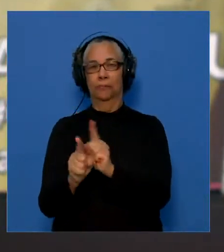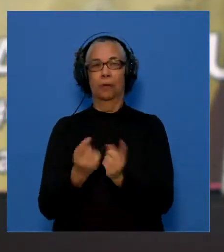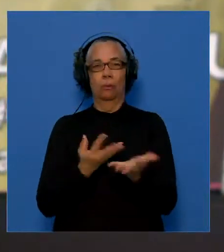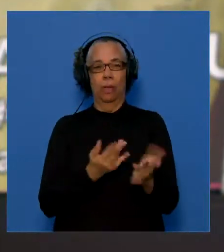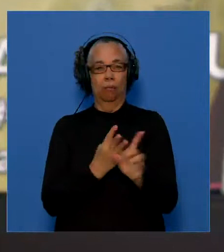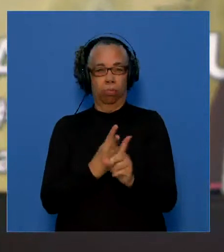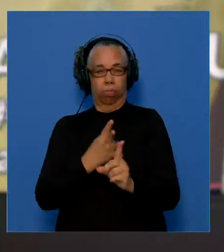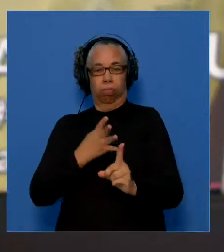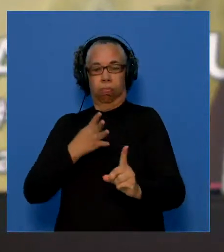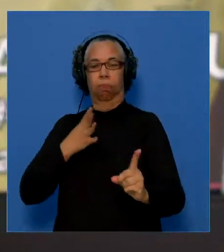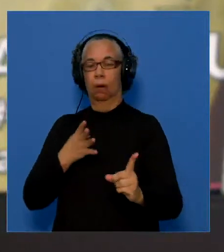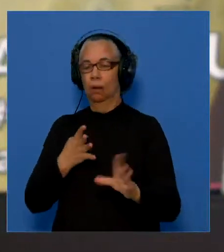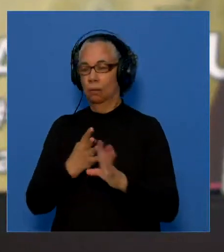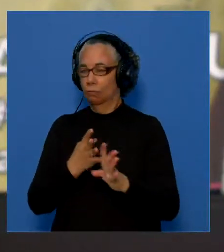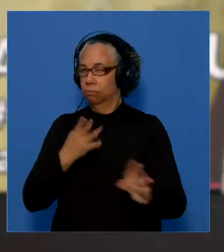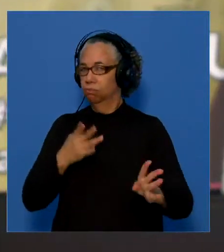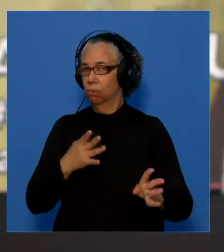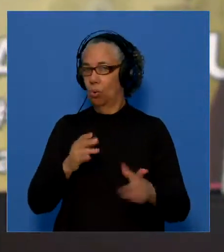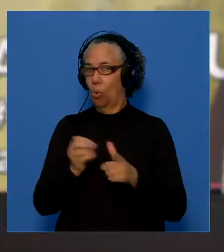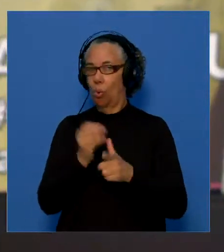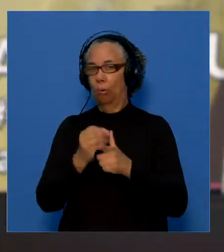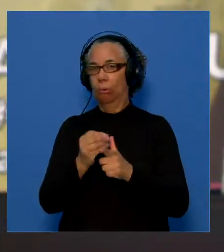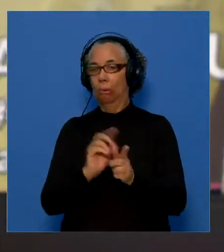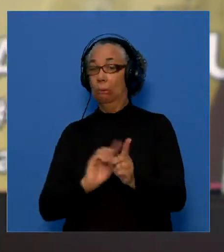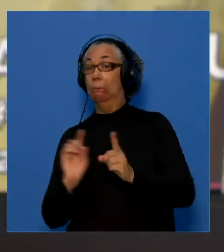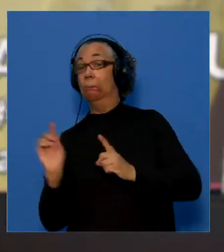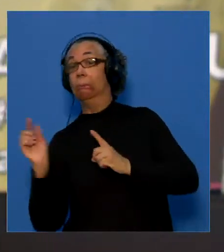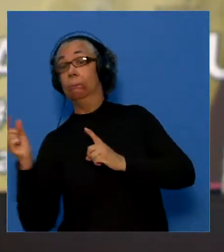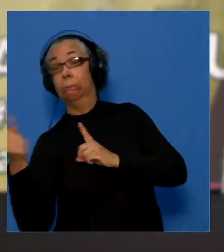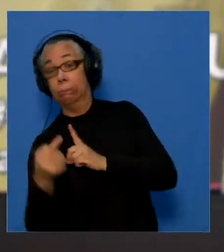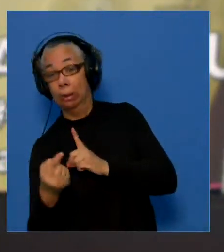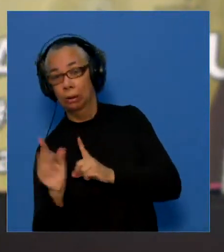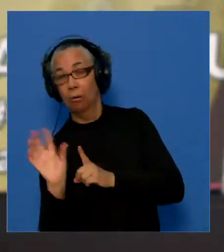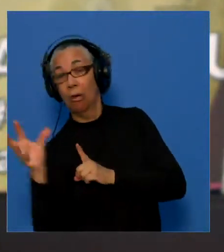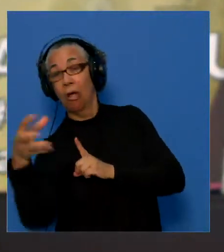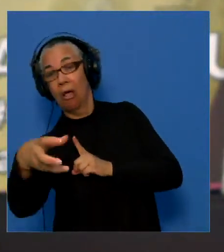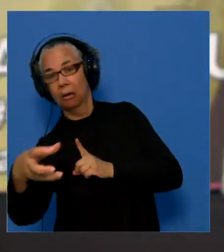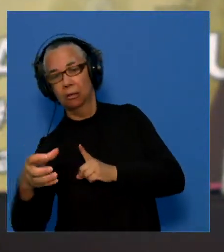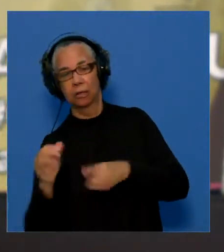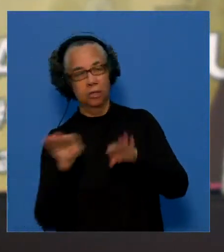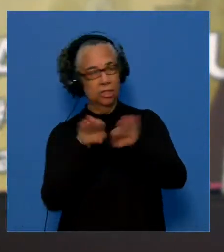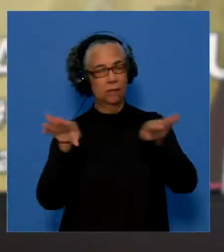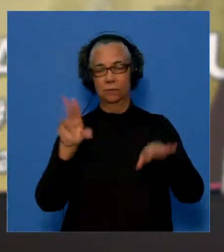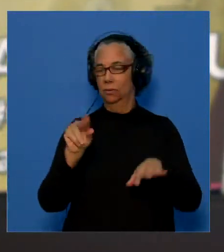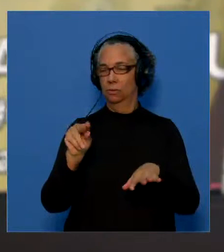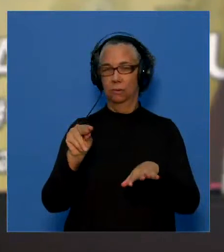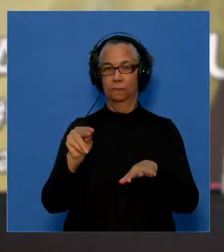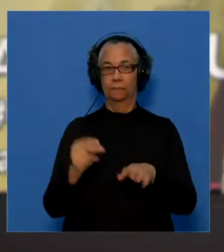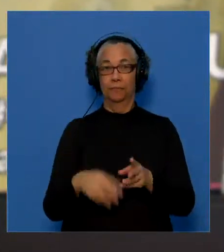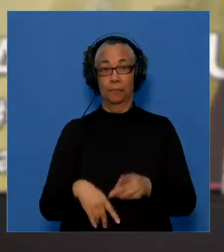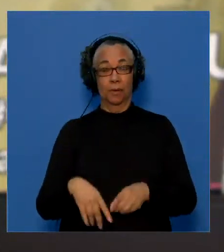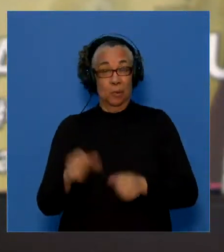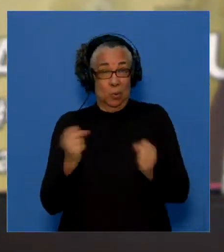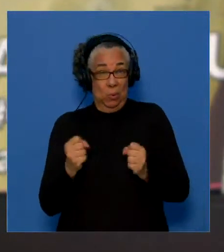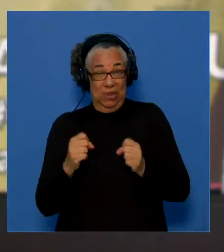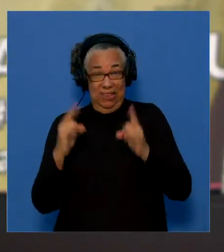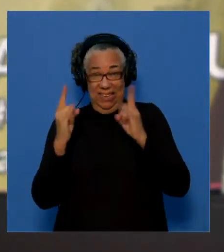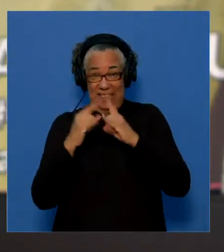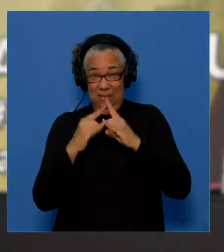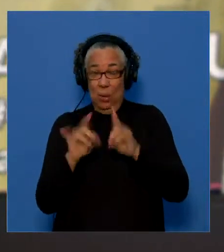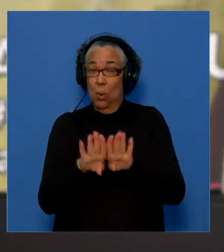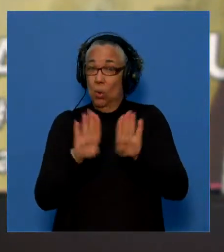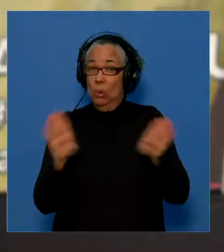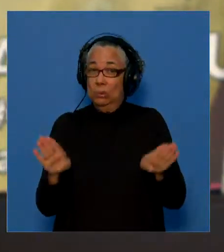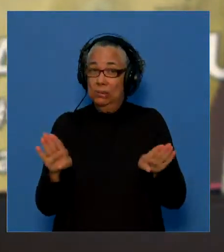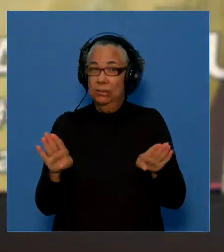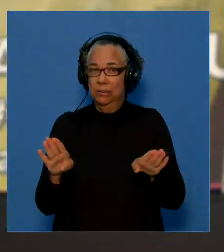cashier or reaching past someone for something on a shelf. While winter camps for children are open and able to operate, there are